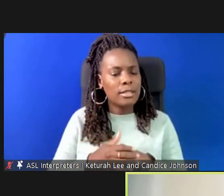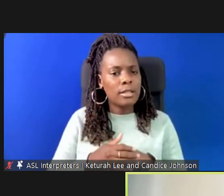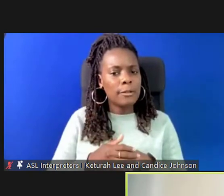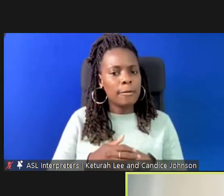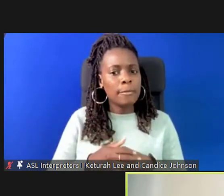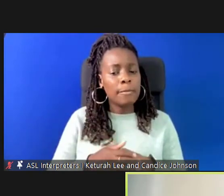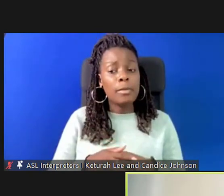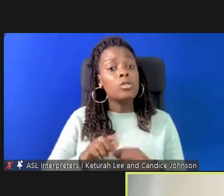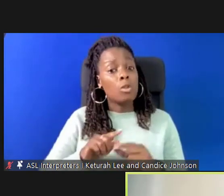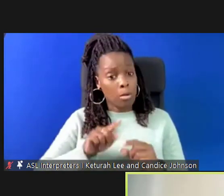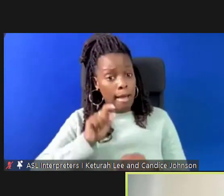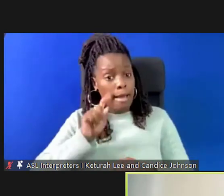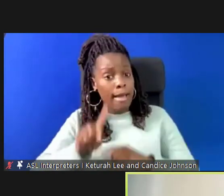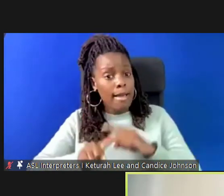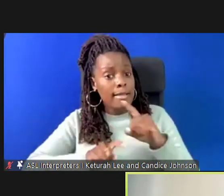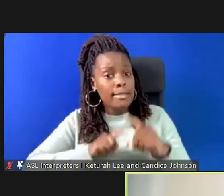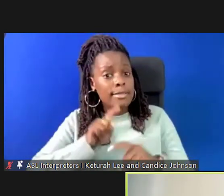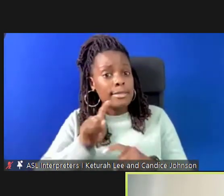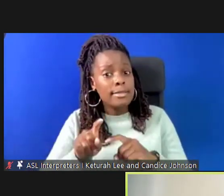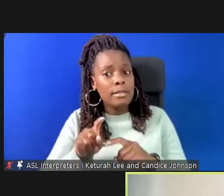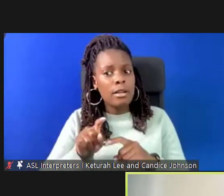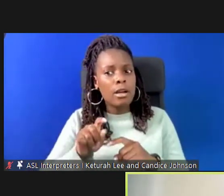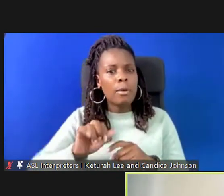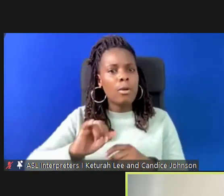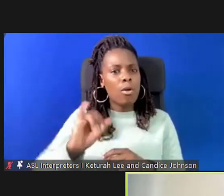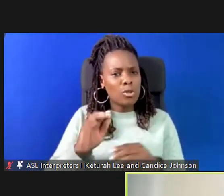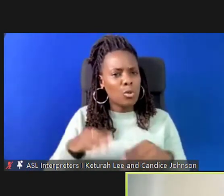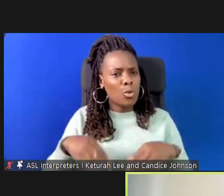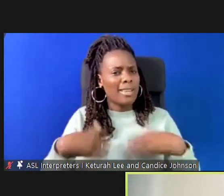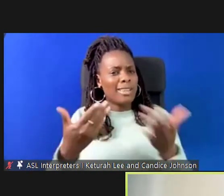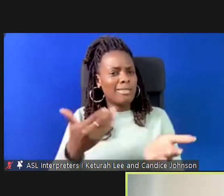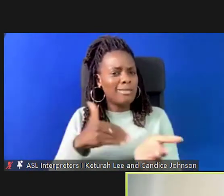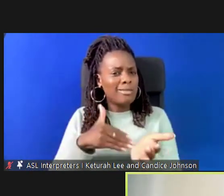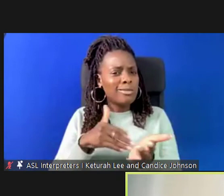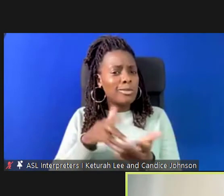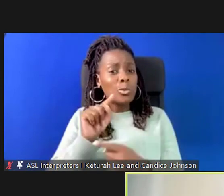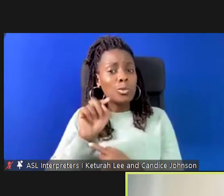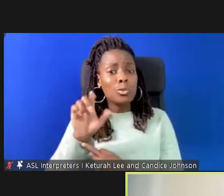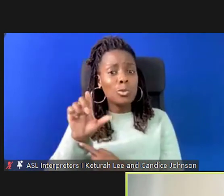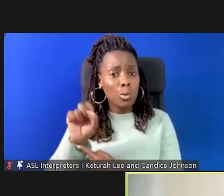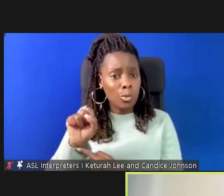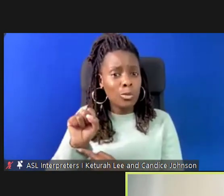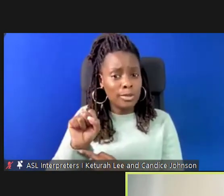way of giving that clinician the tools and the support to be able to then